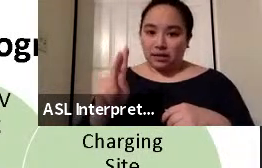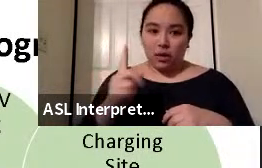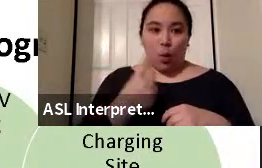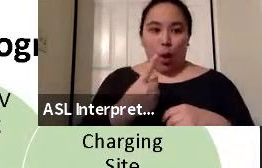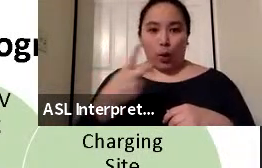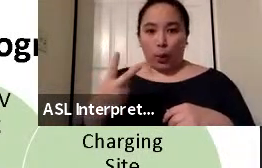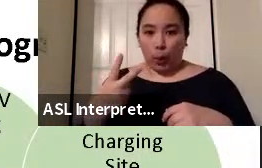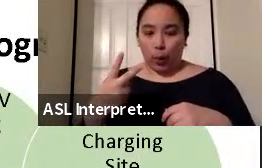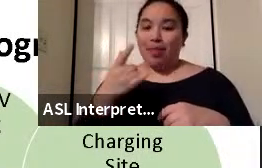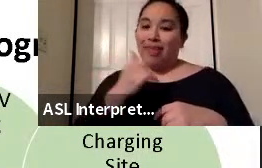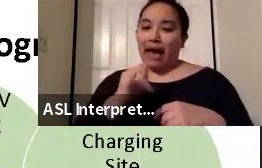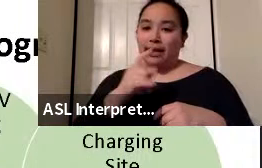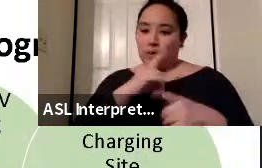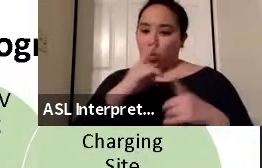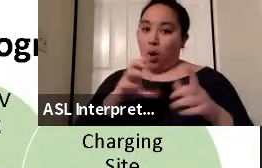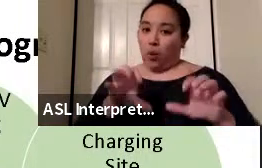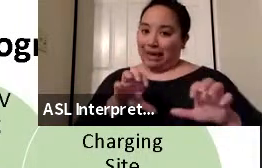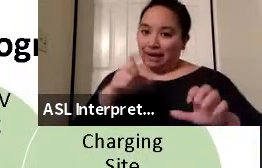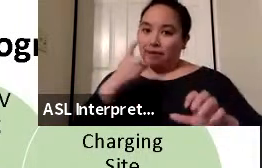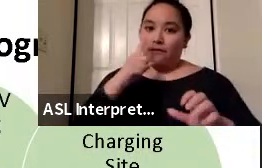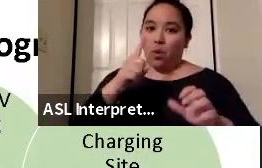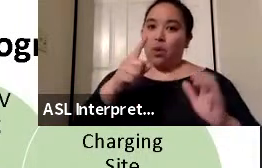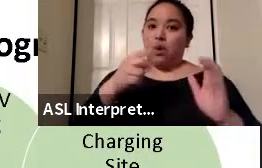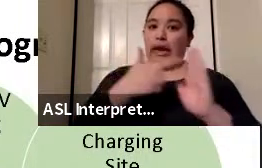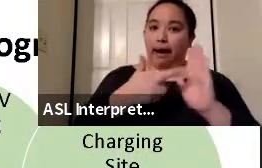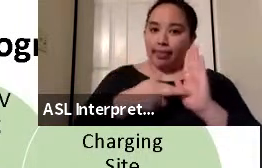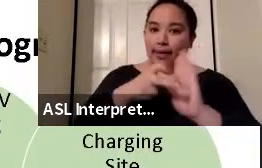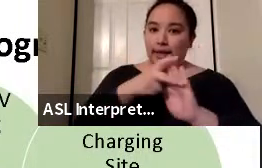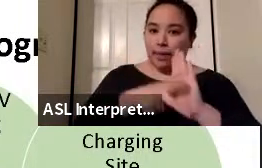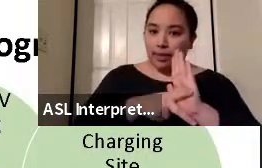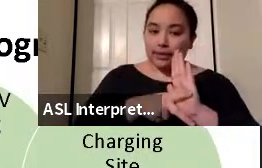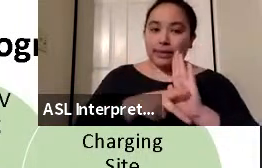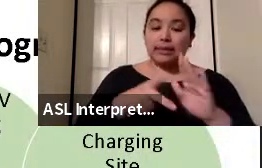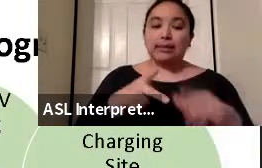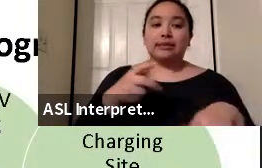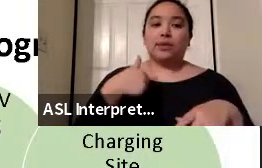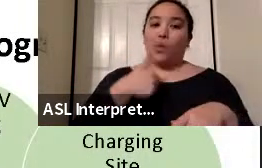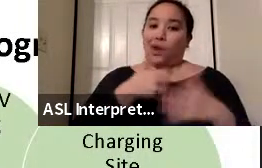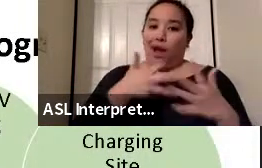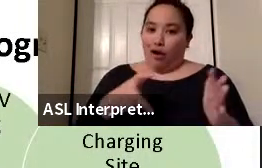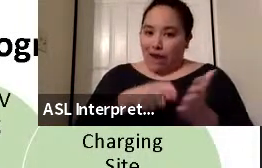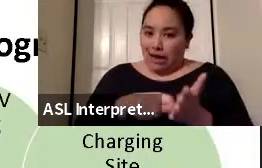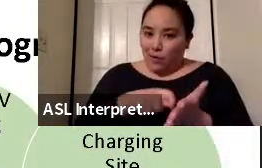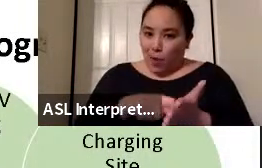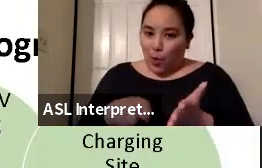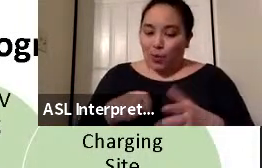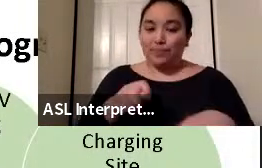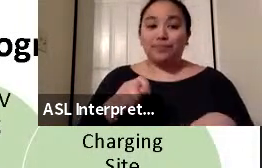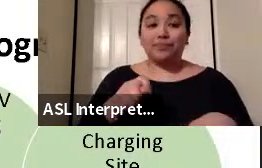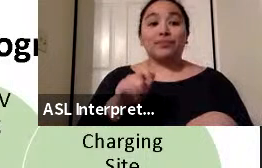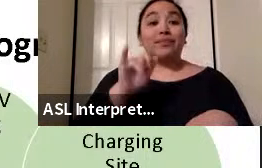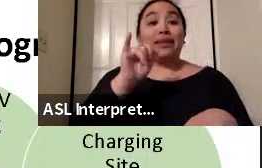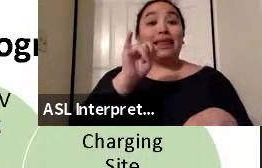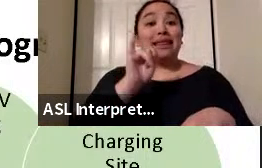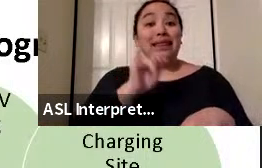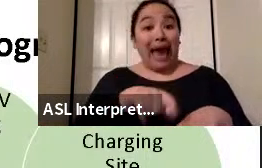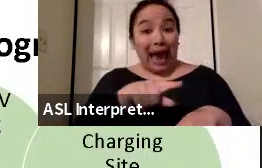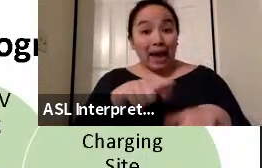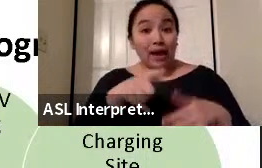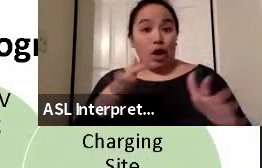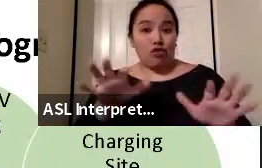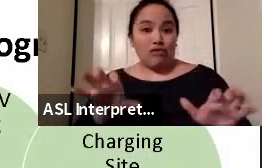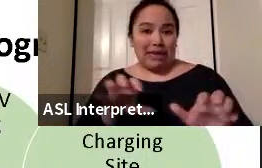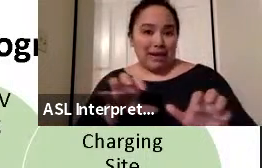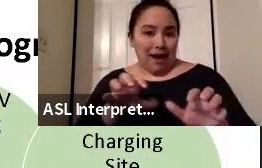for guidelines and policies, which we have already written. Those have been done.